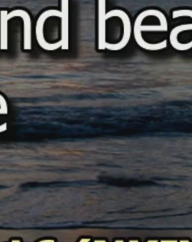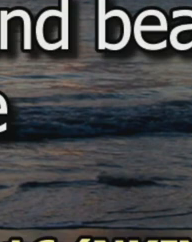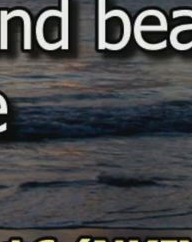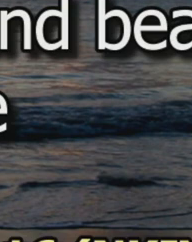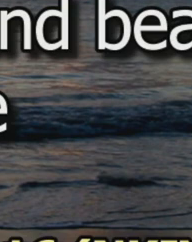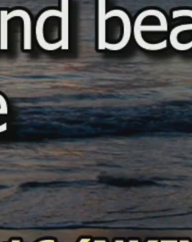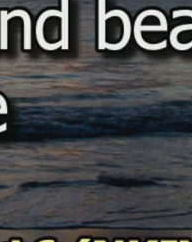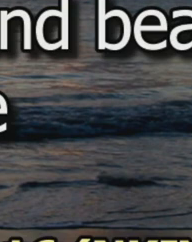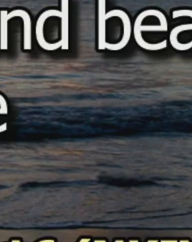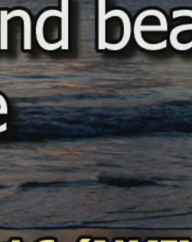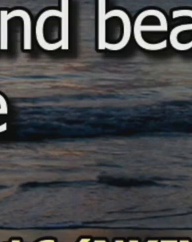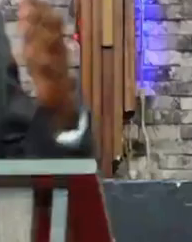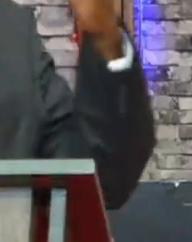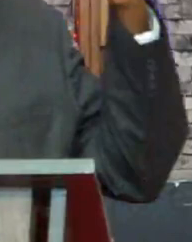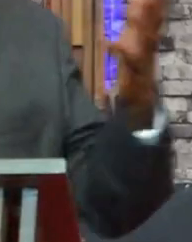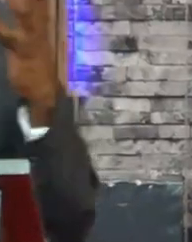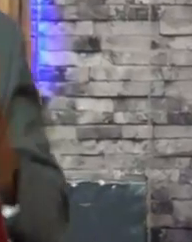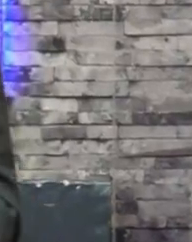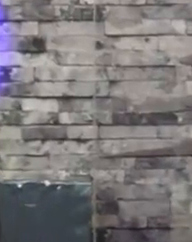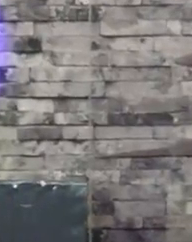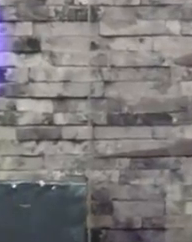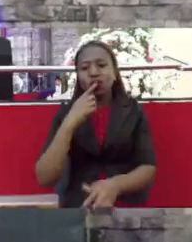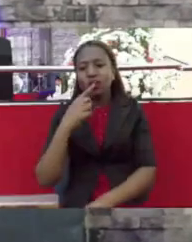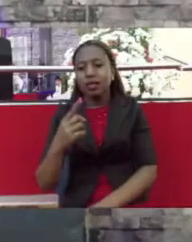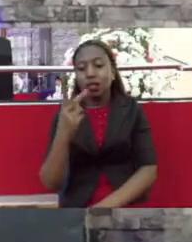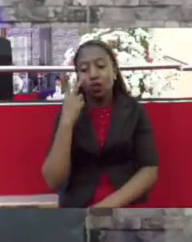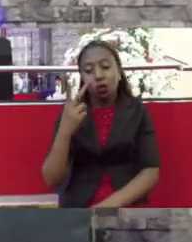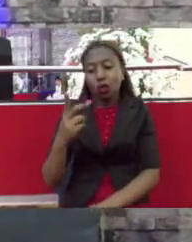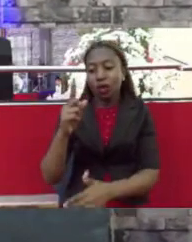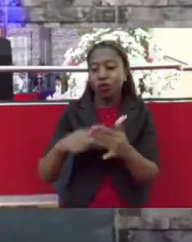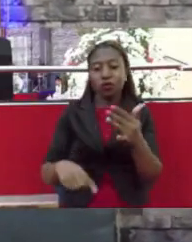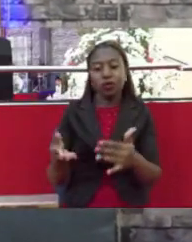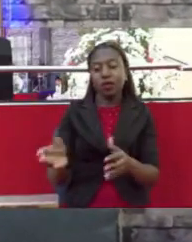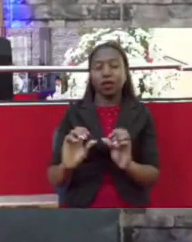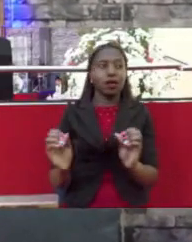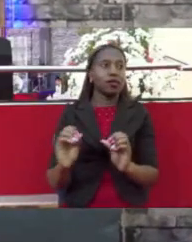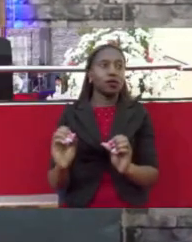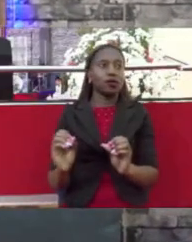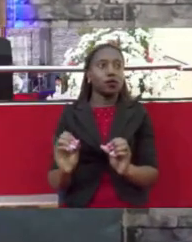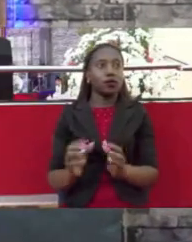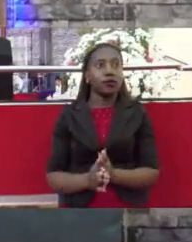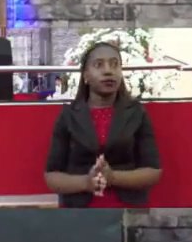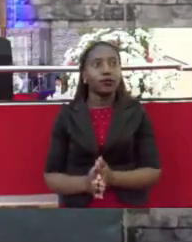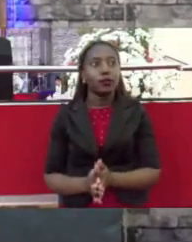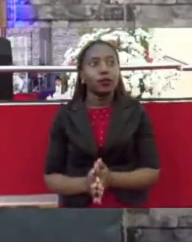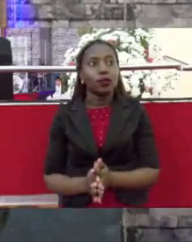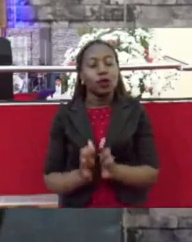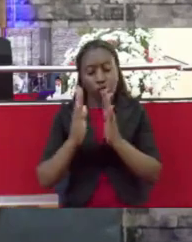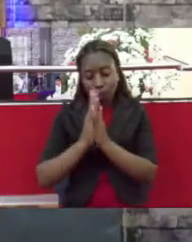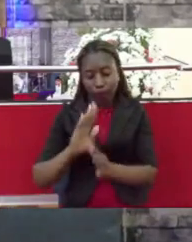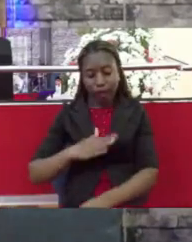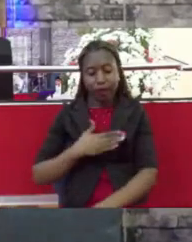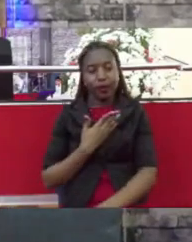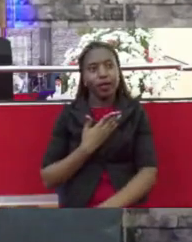Kwa sababu ipo. He cannot tell you to look what is not there. Hawezi kuambia utazame kile ambacho hakiko. So, and my prayer is that may our eyes